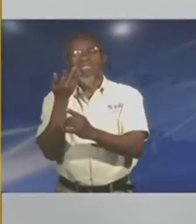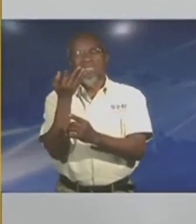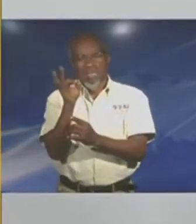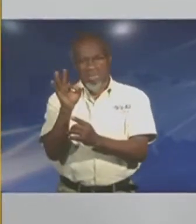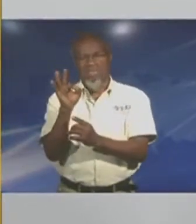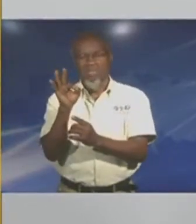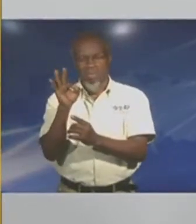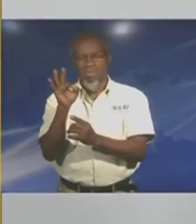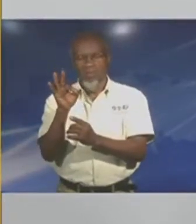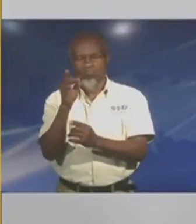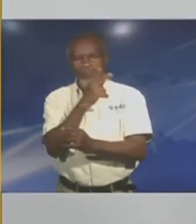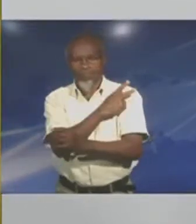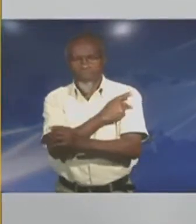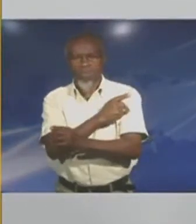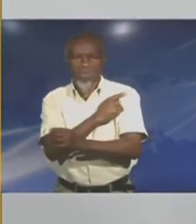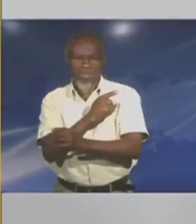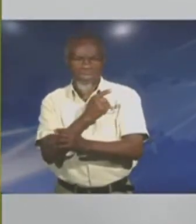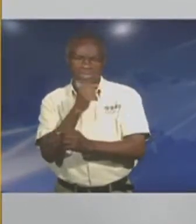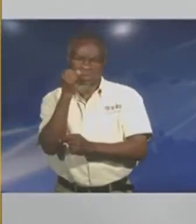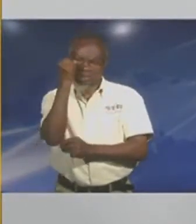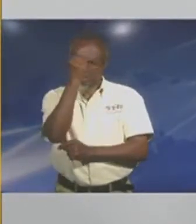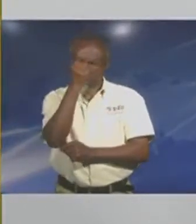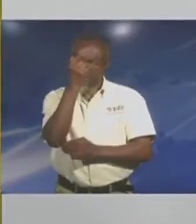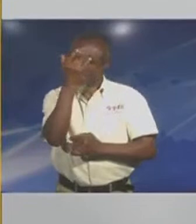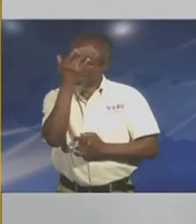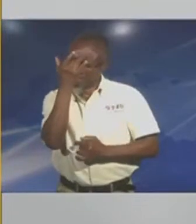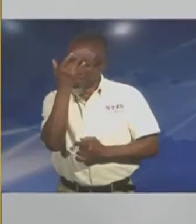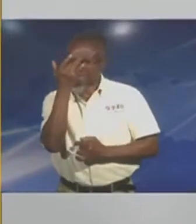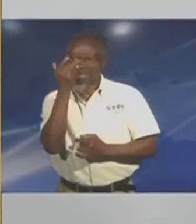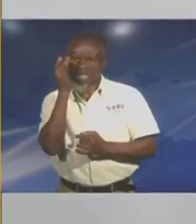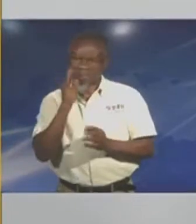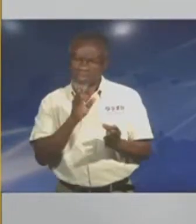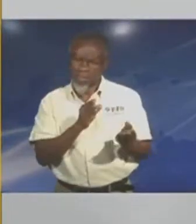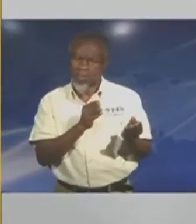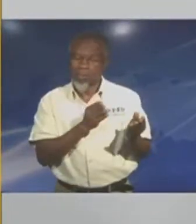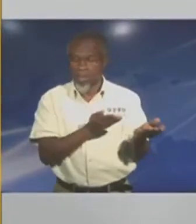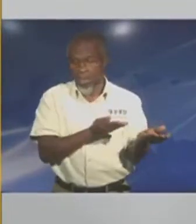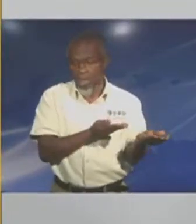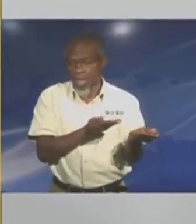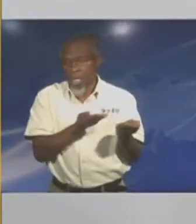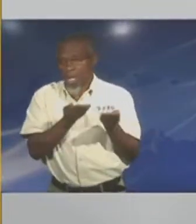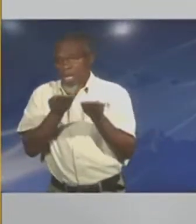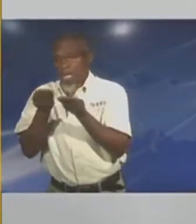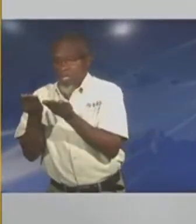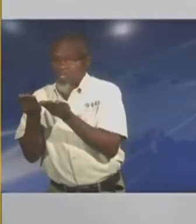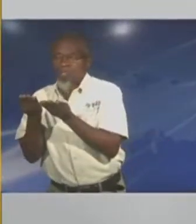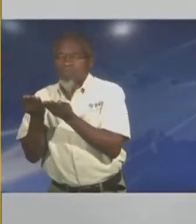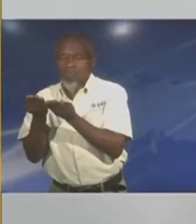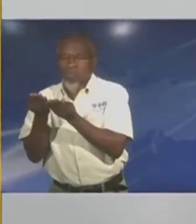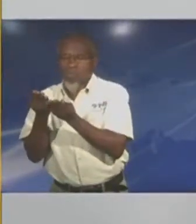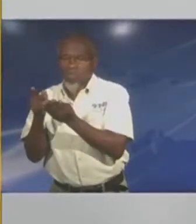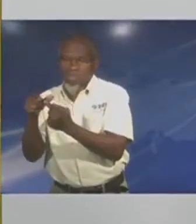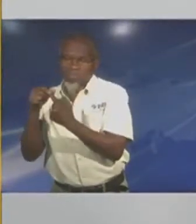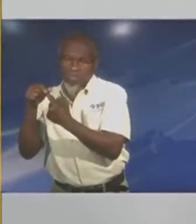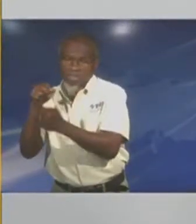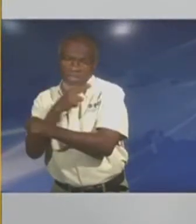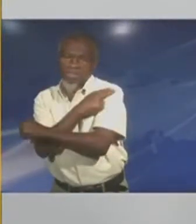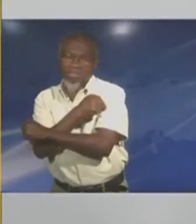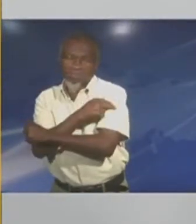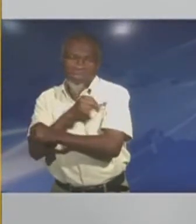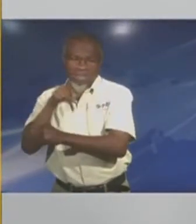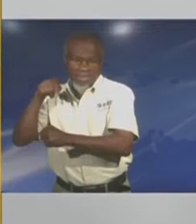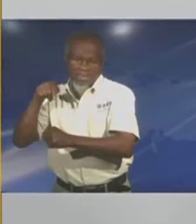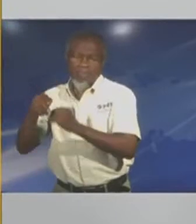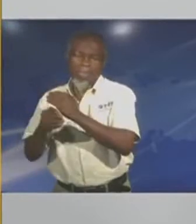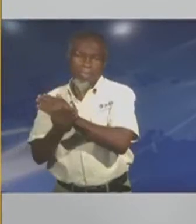are severely or critically ill and are being transferred to the parallel healthcare system this morning. Our accident